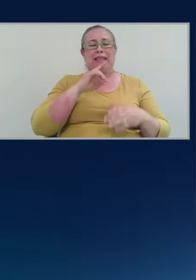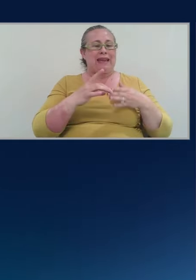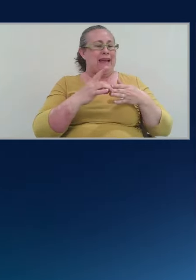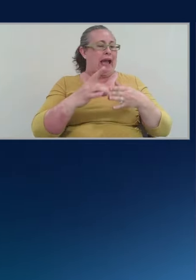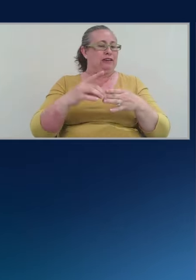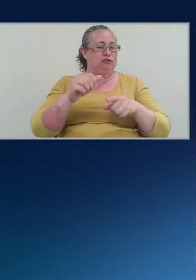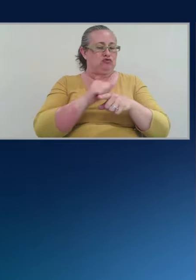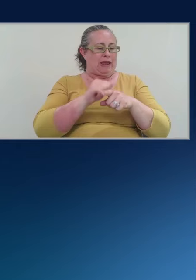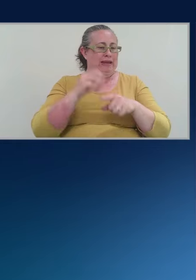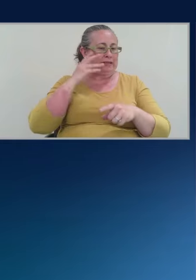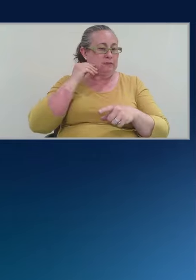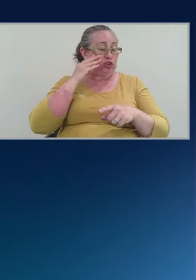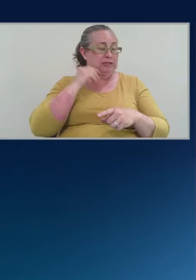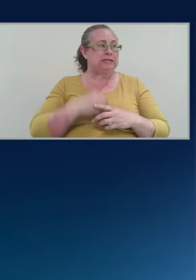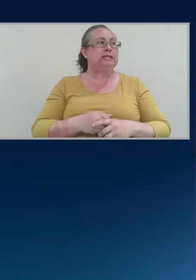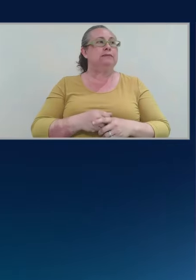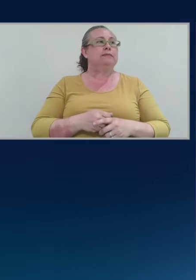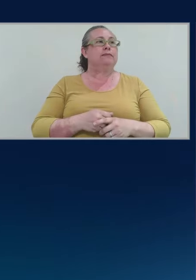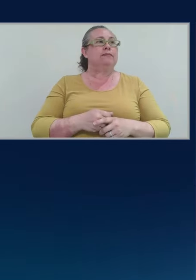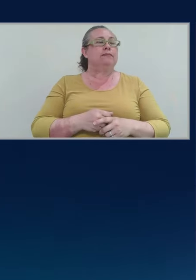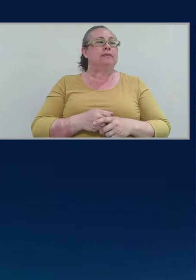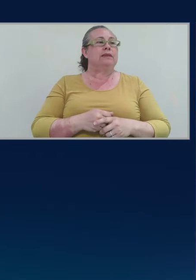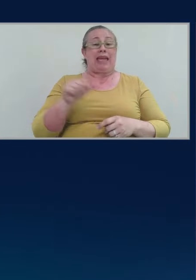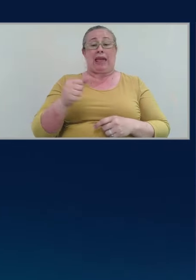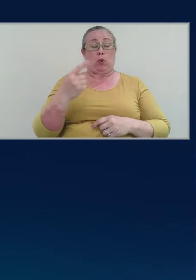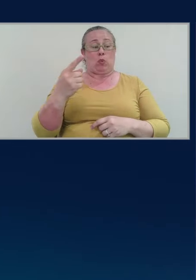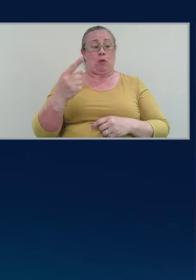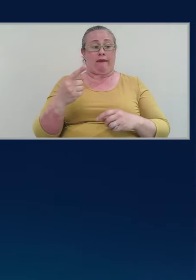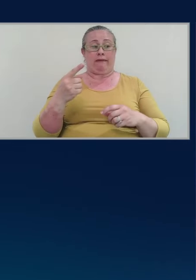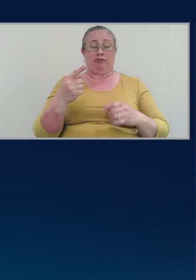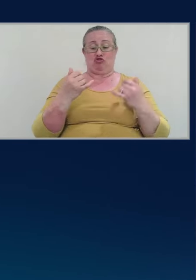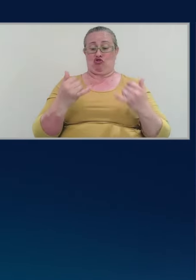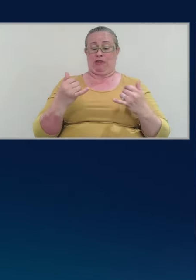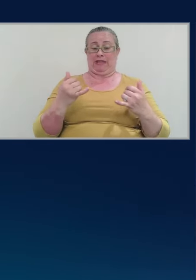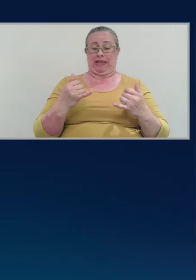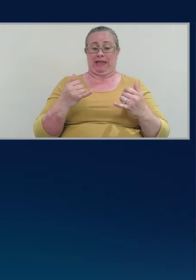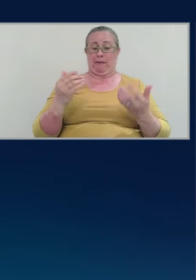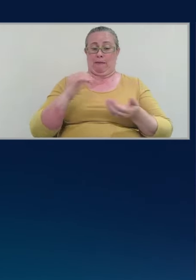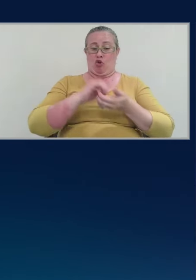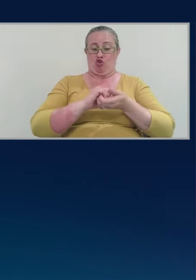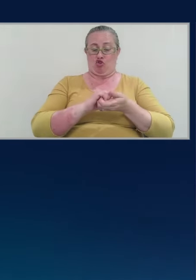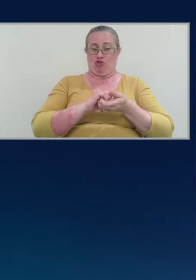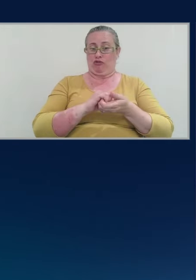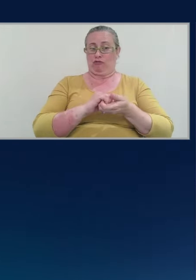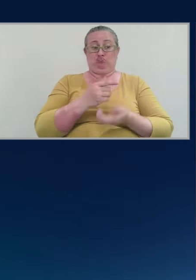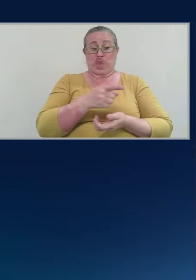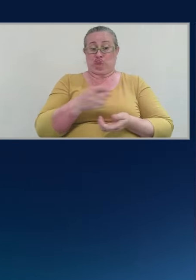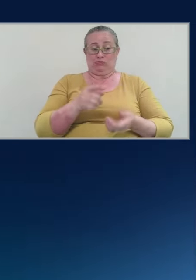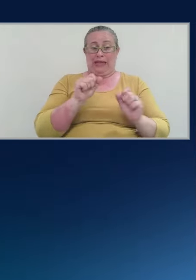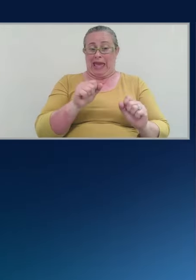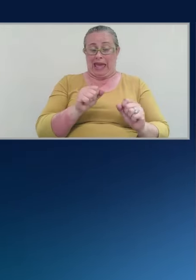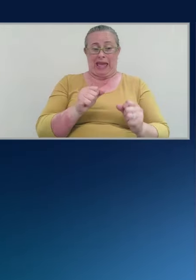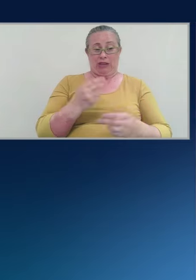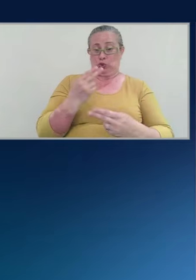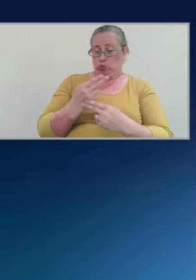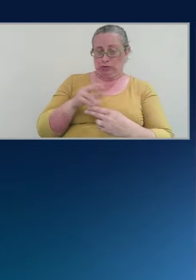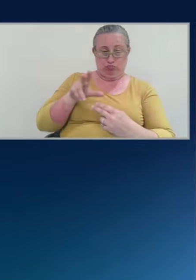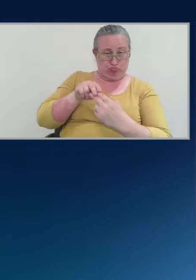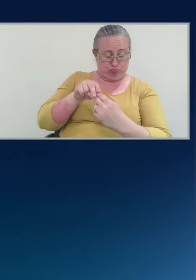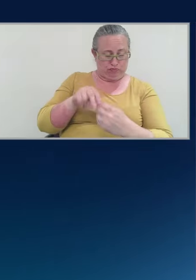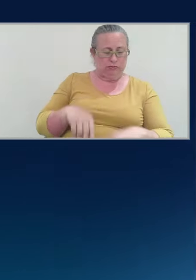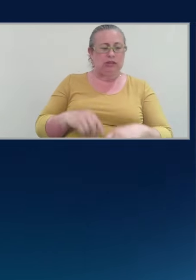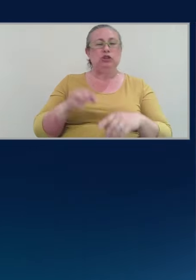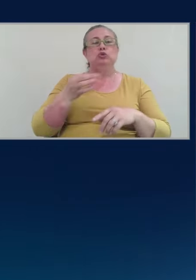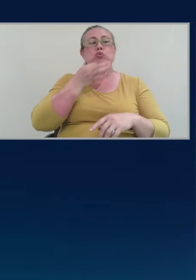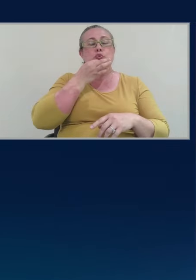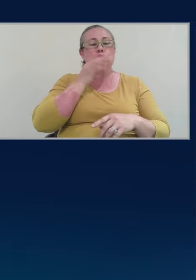that anybody currently that's a partner that can consume, and we'll soon start rolling out